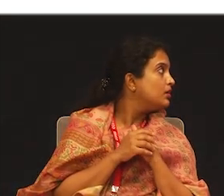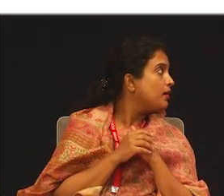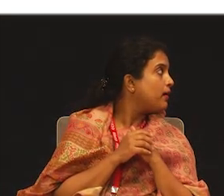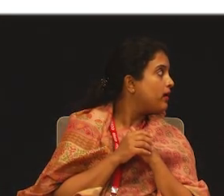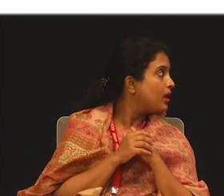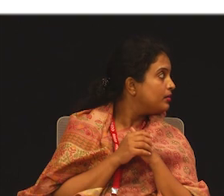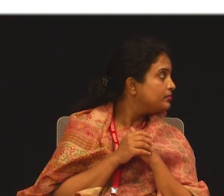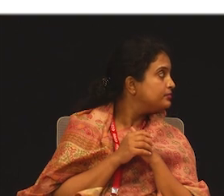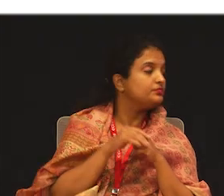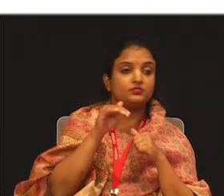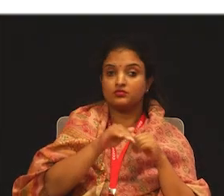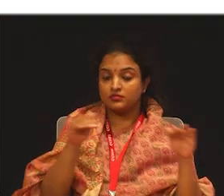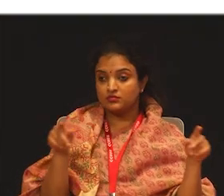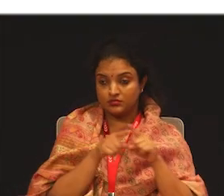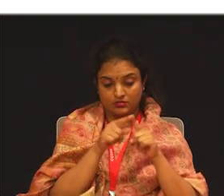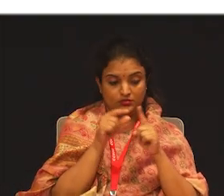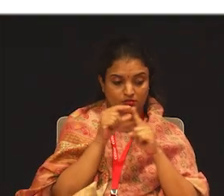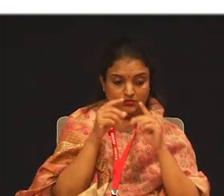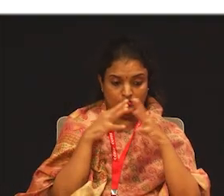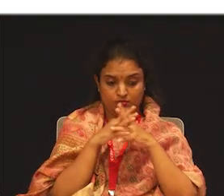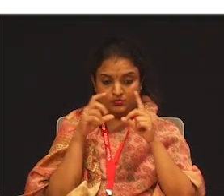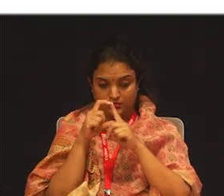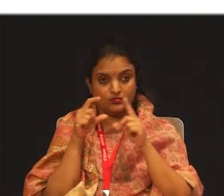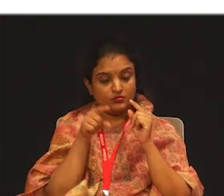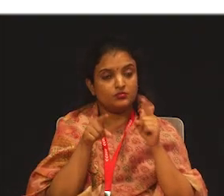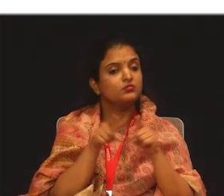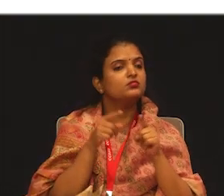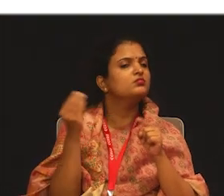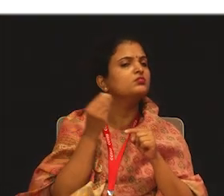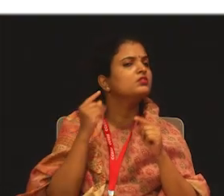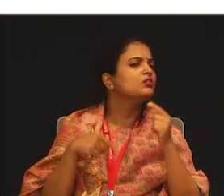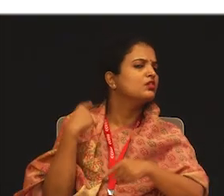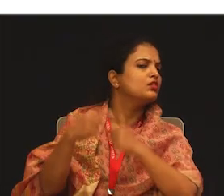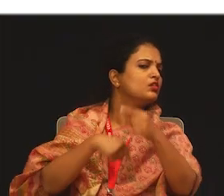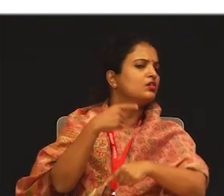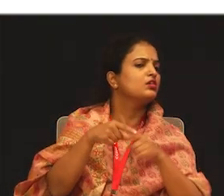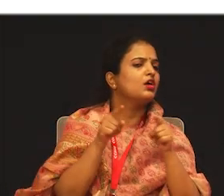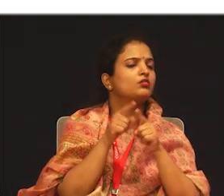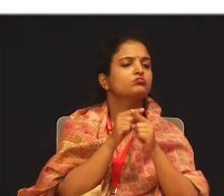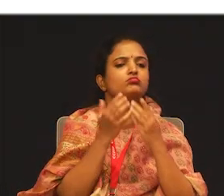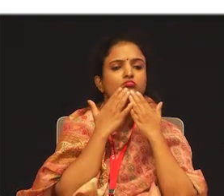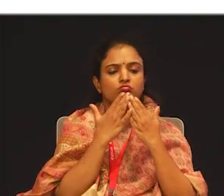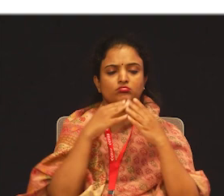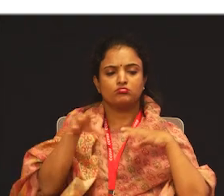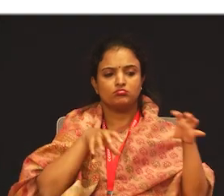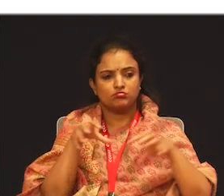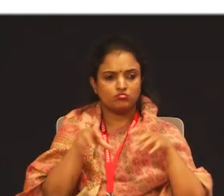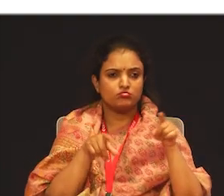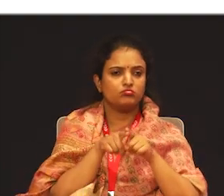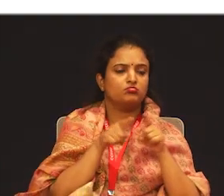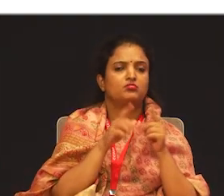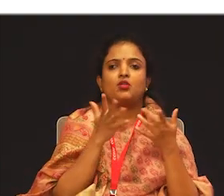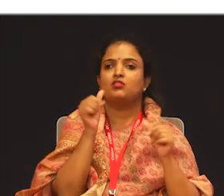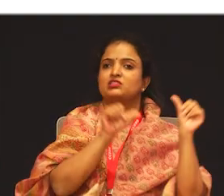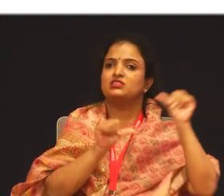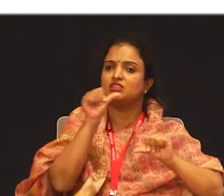Children with disabilities are excluded from some of the daily school activities such as science